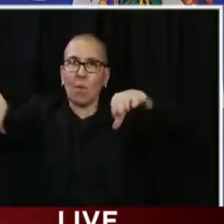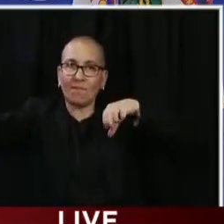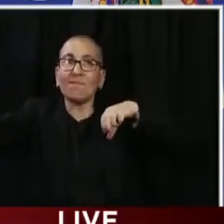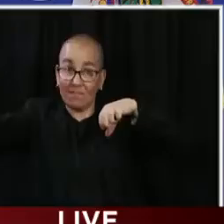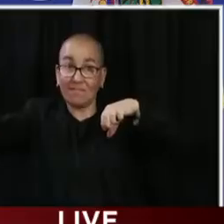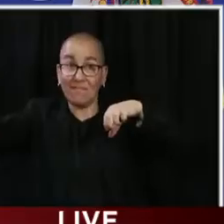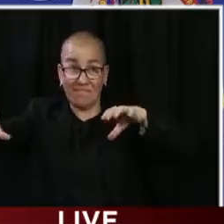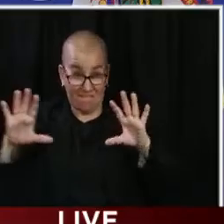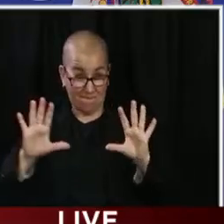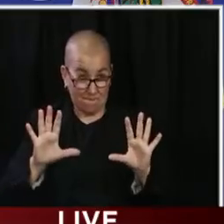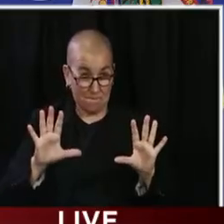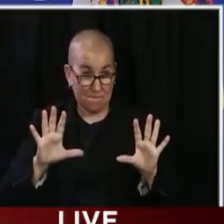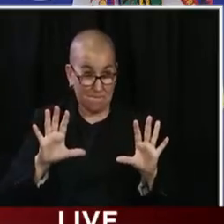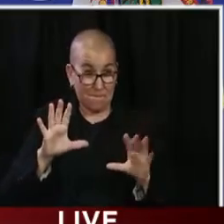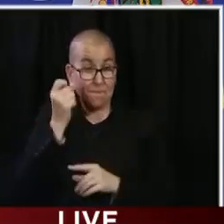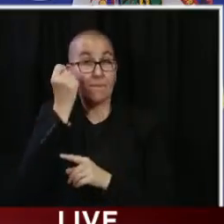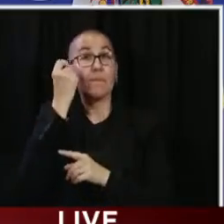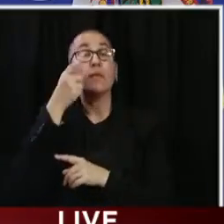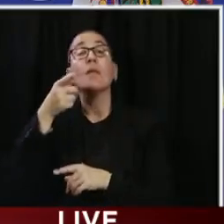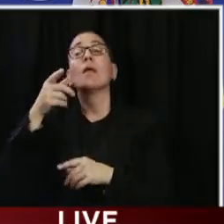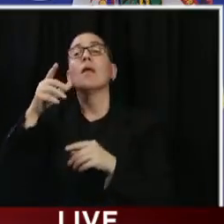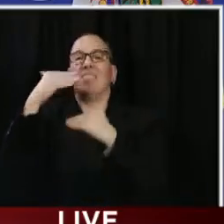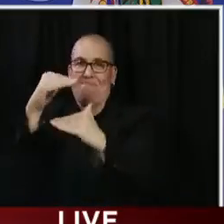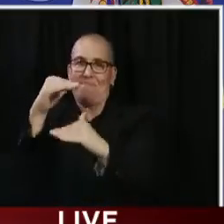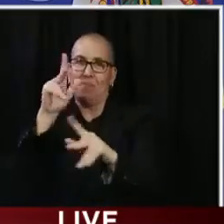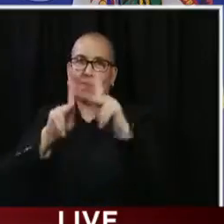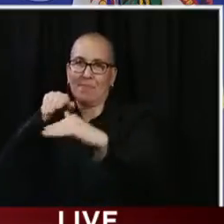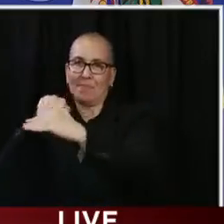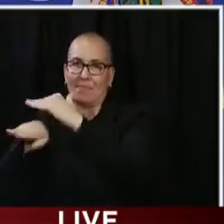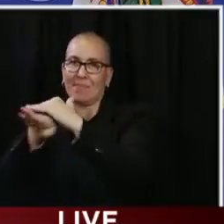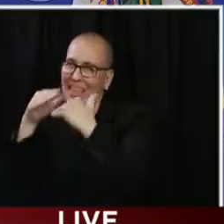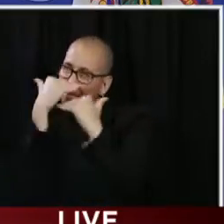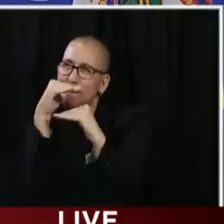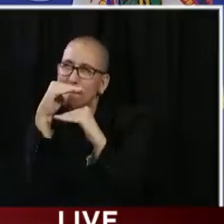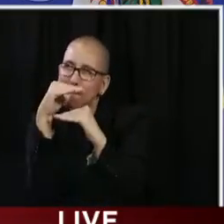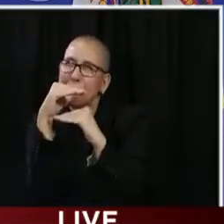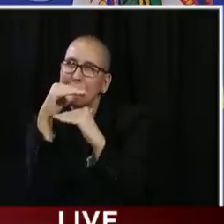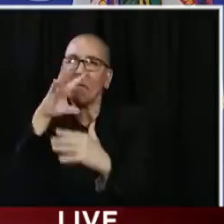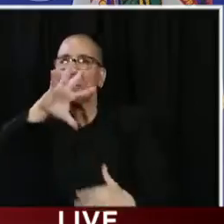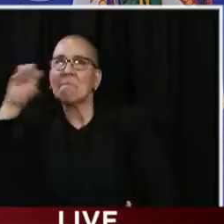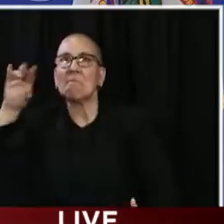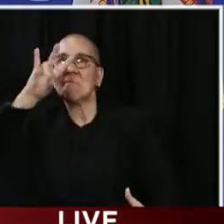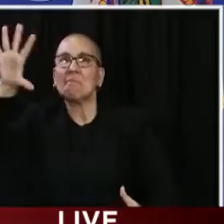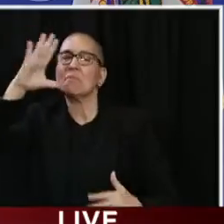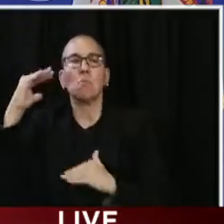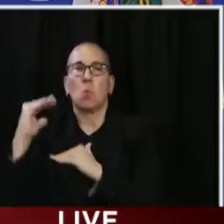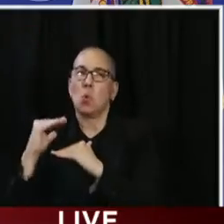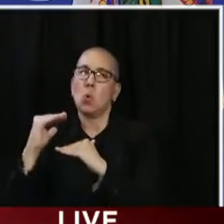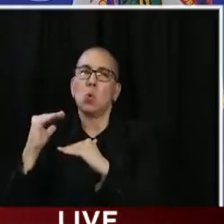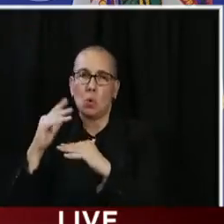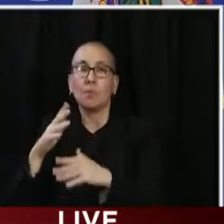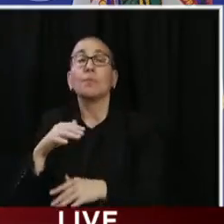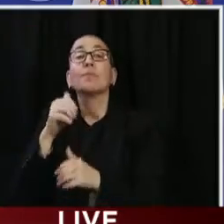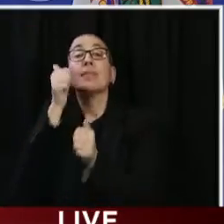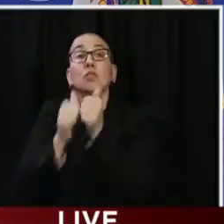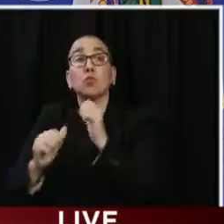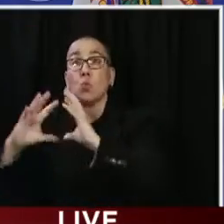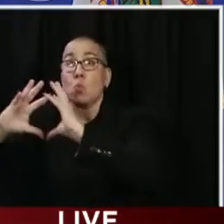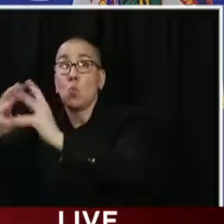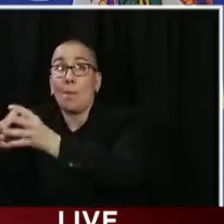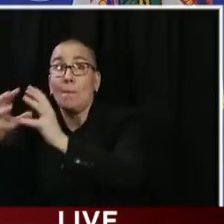that cap at a manageable level. And then in terms of the party size, we're asking that people keep it to 4 total or 6 if you're a family.